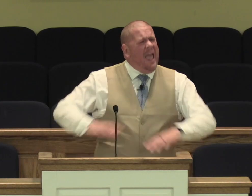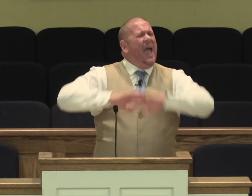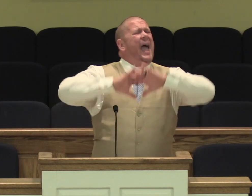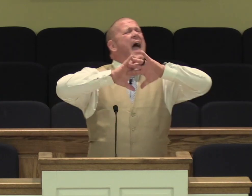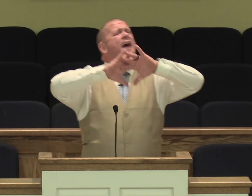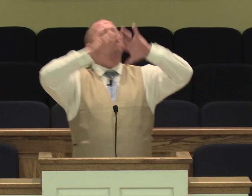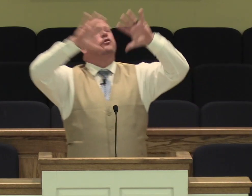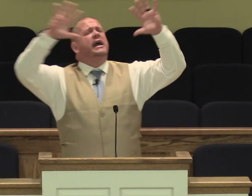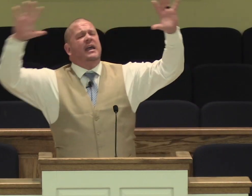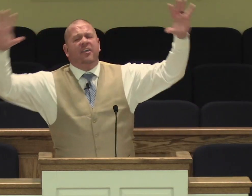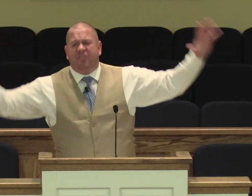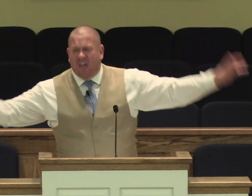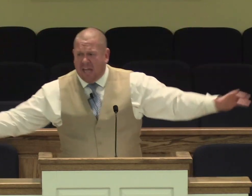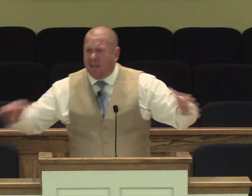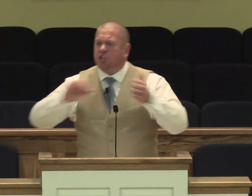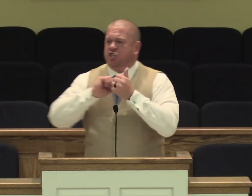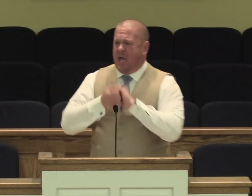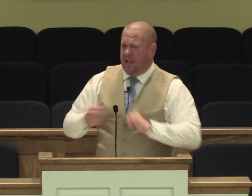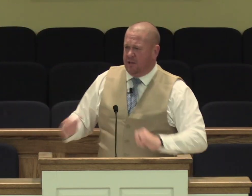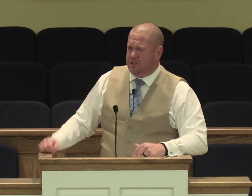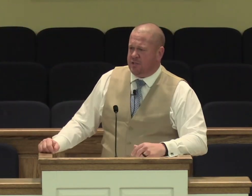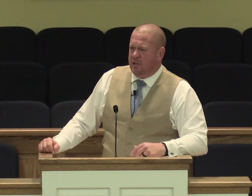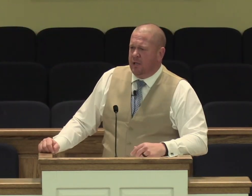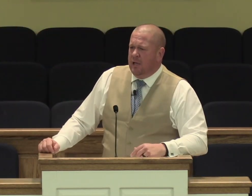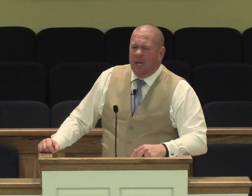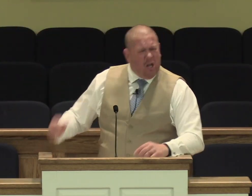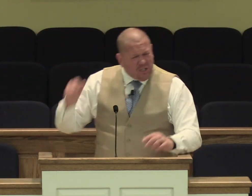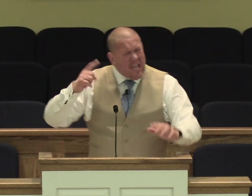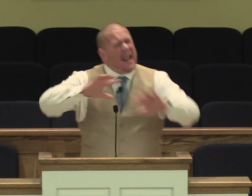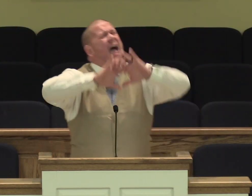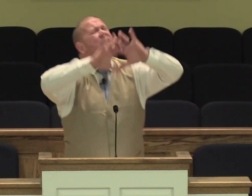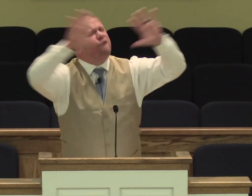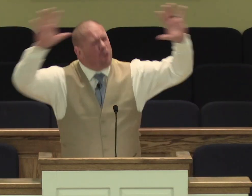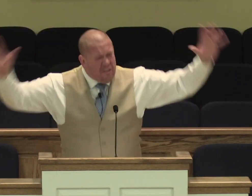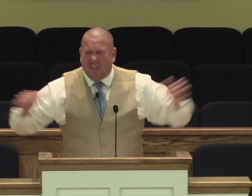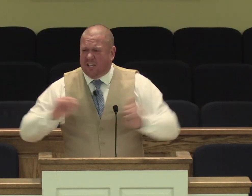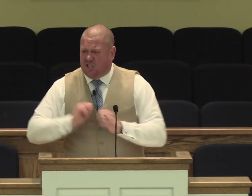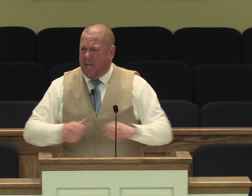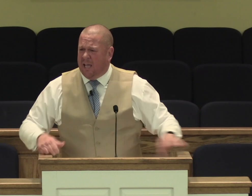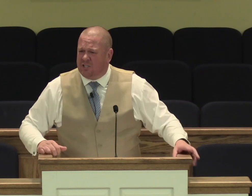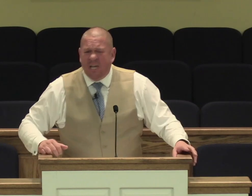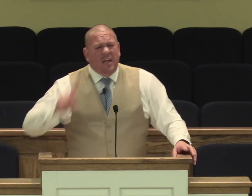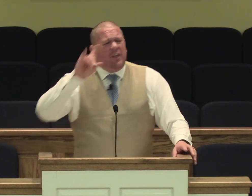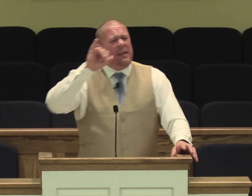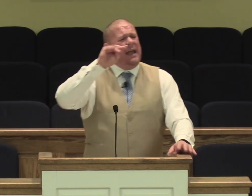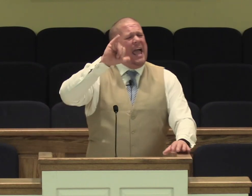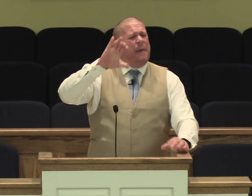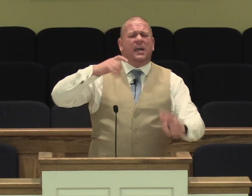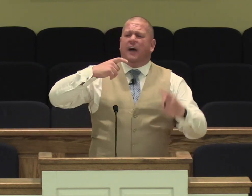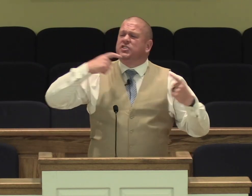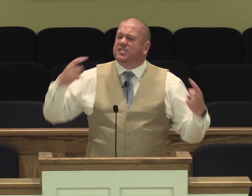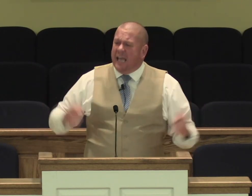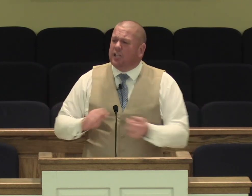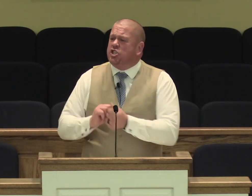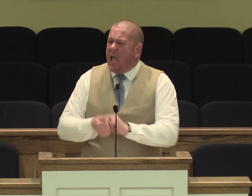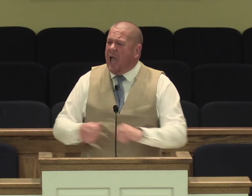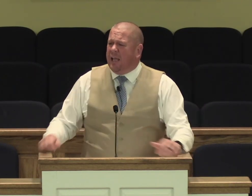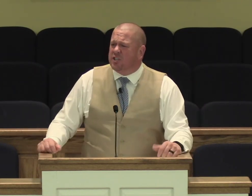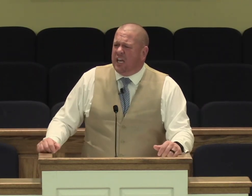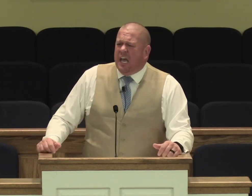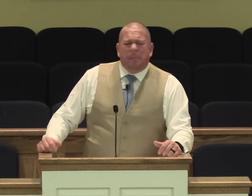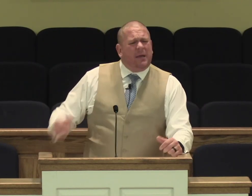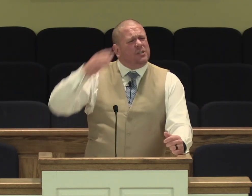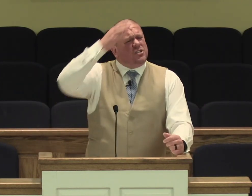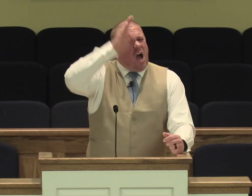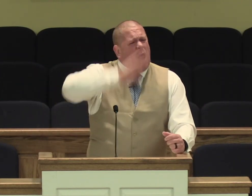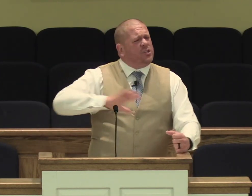born, everything changed. You understand? Everything changed. The dynamic of sin